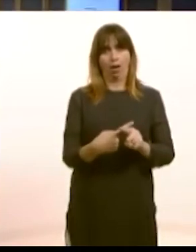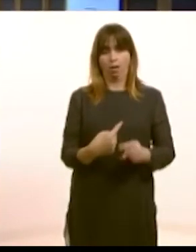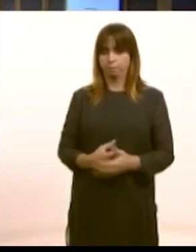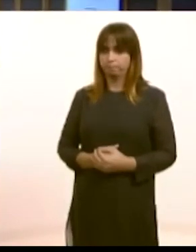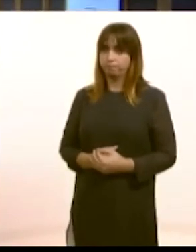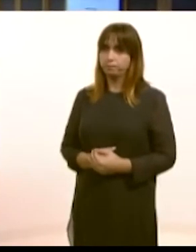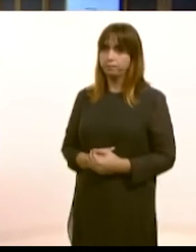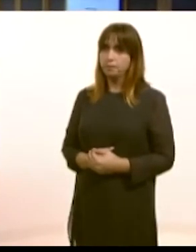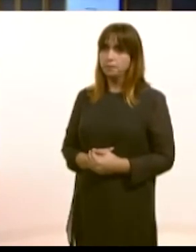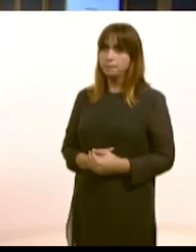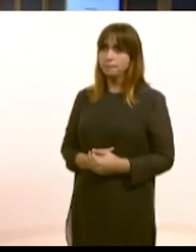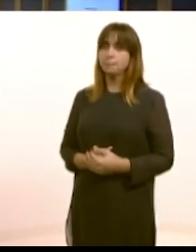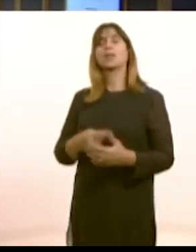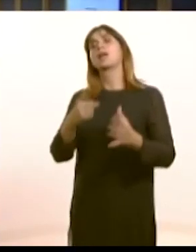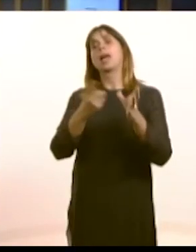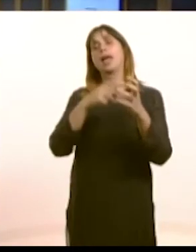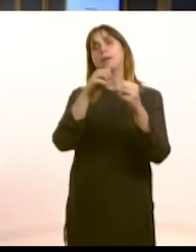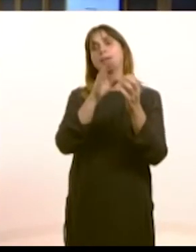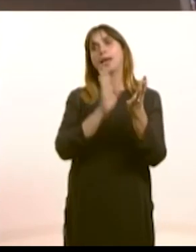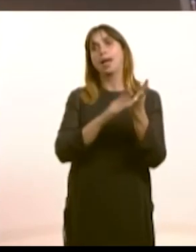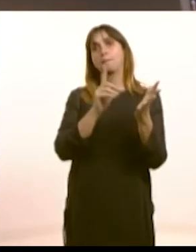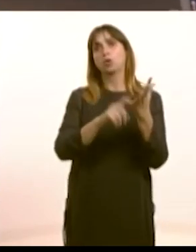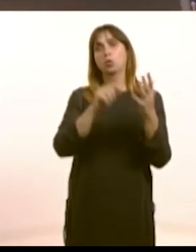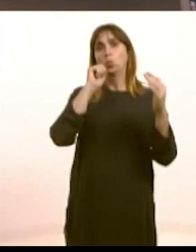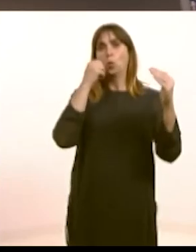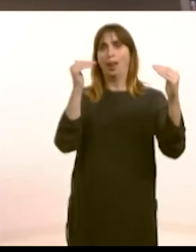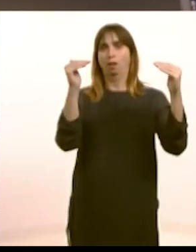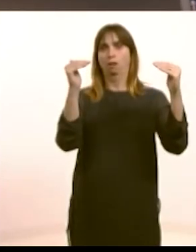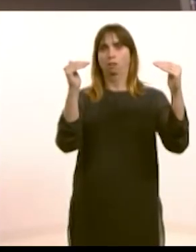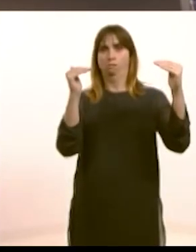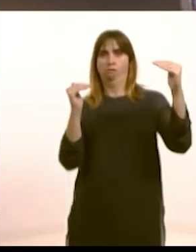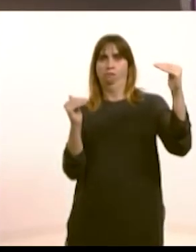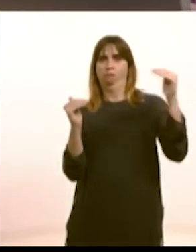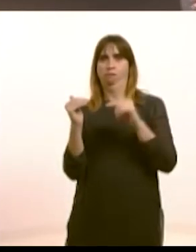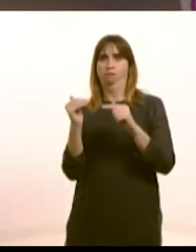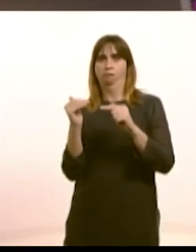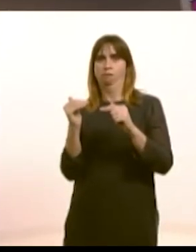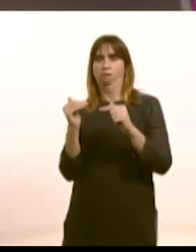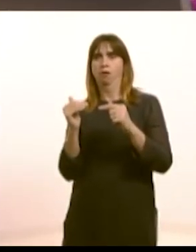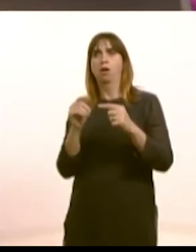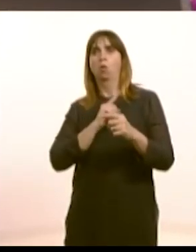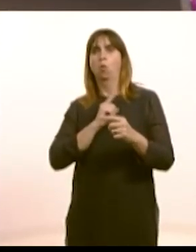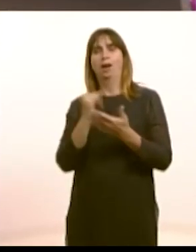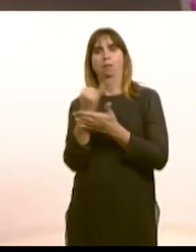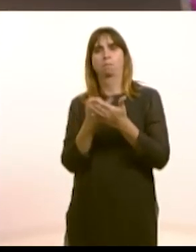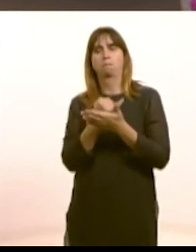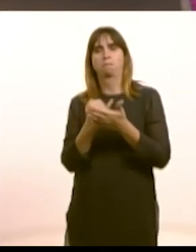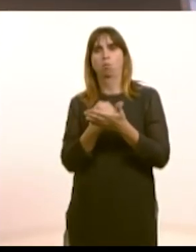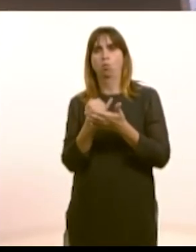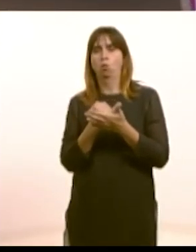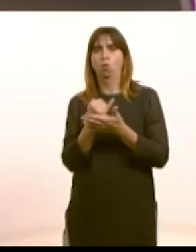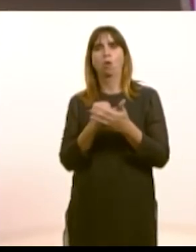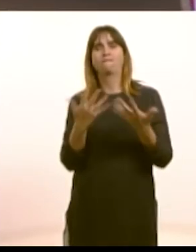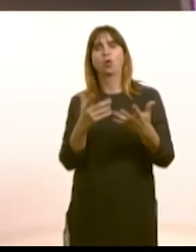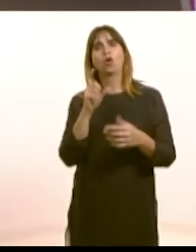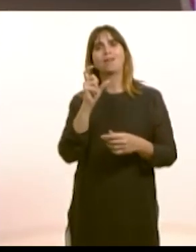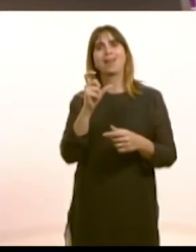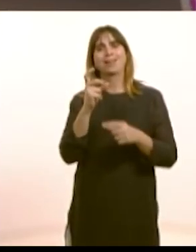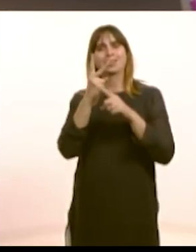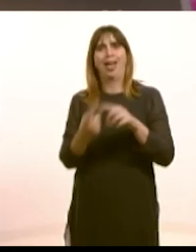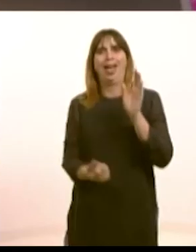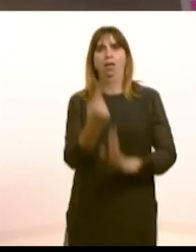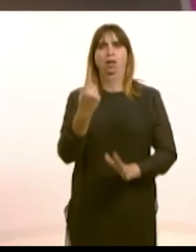Minister, the reason ABMU are to receive targeted intervention is due to poor performance in unscheduled cancer care.